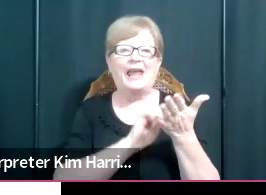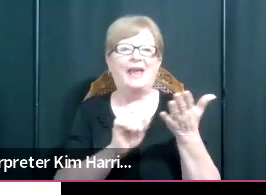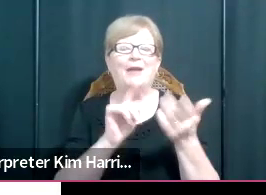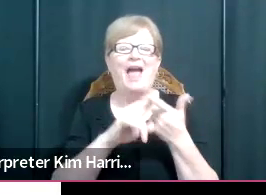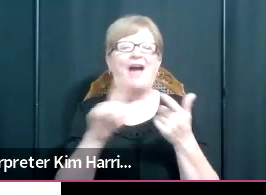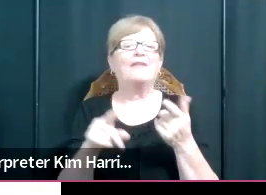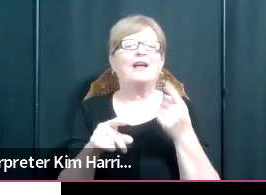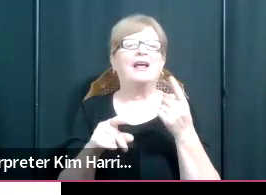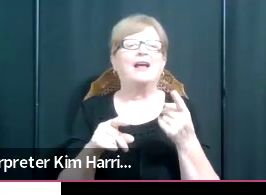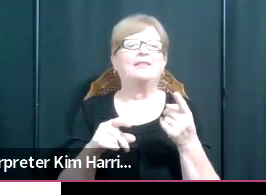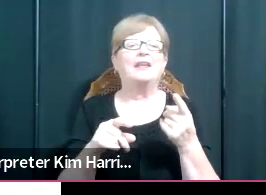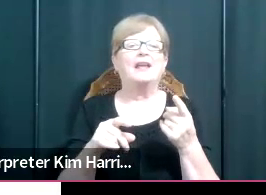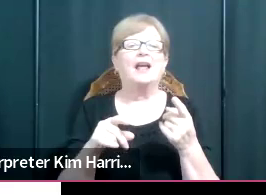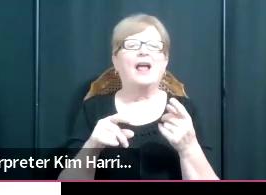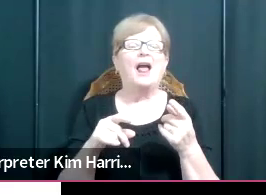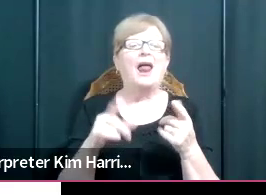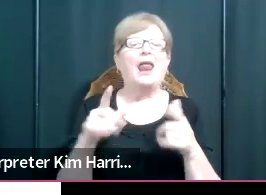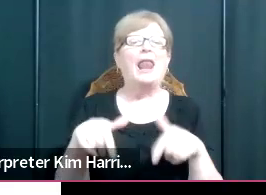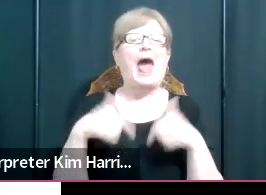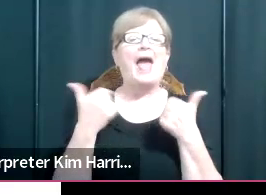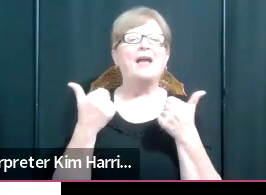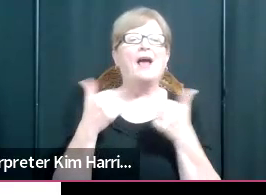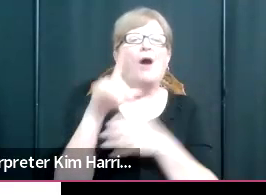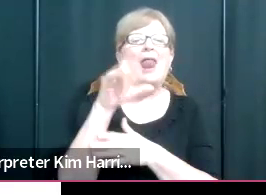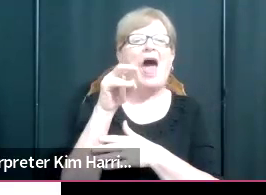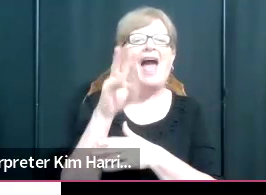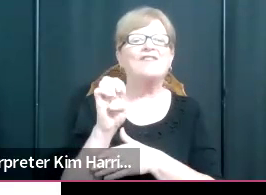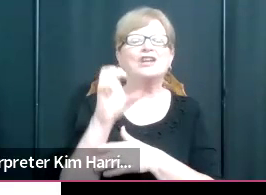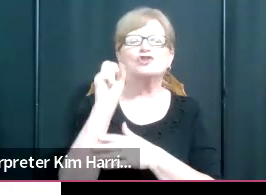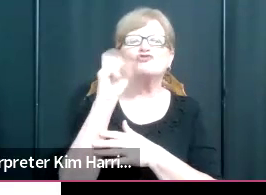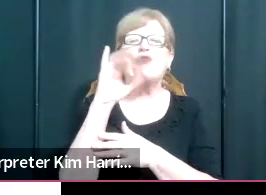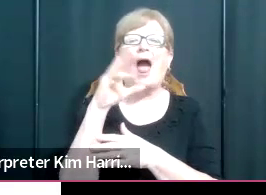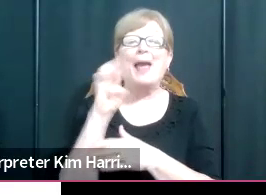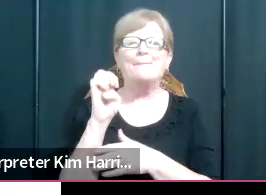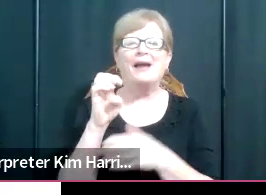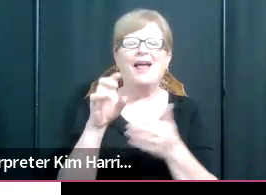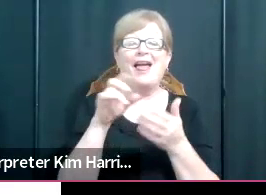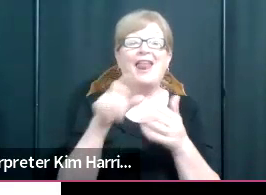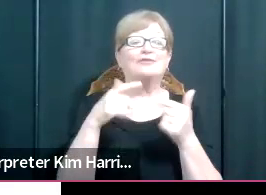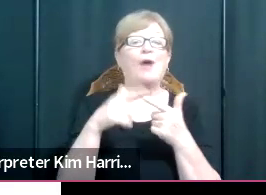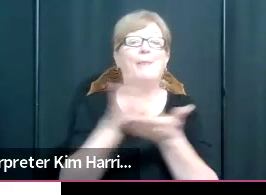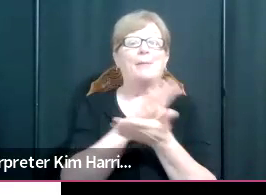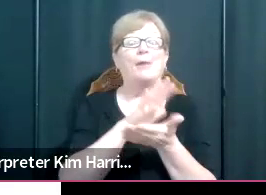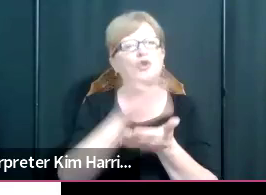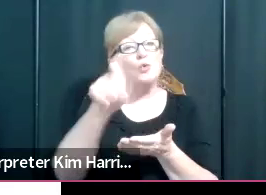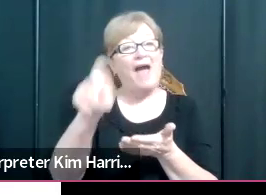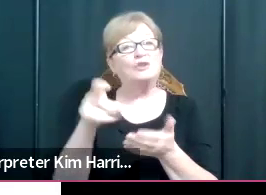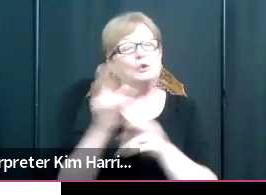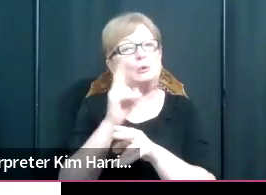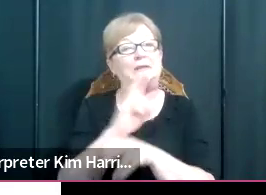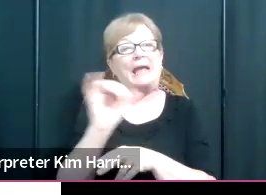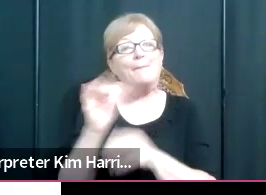pens. The LiveScribe pens are really cool. As long as you're using the LiveScribe paper, it does require the LiveScribe paper. It